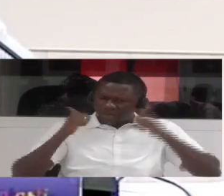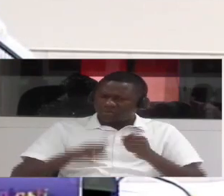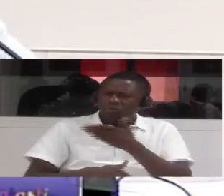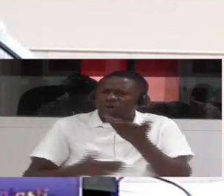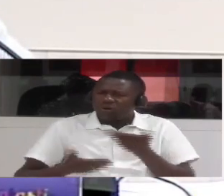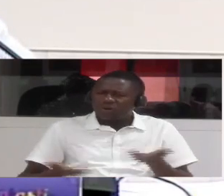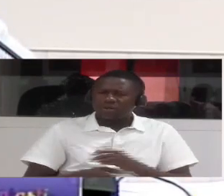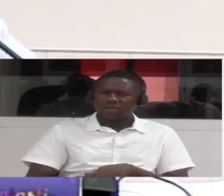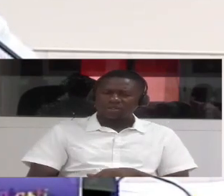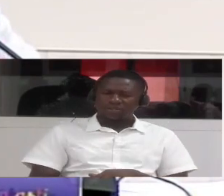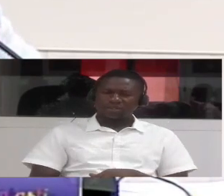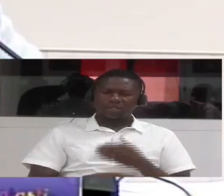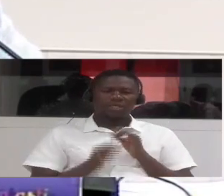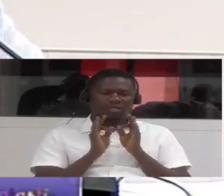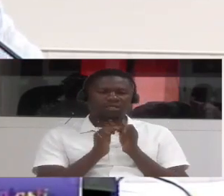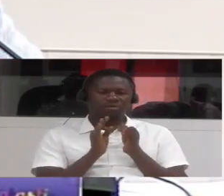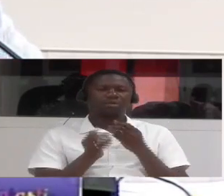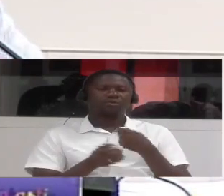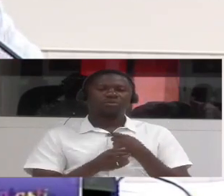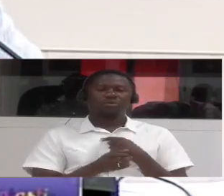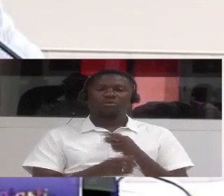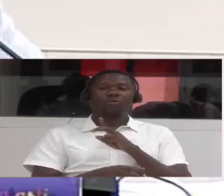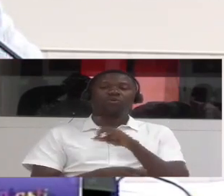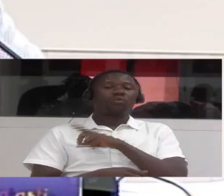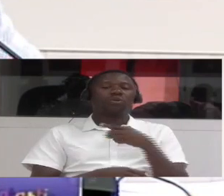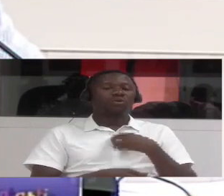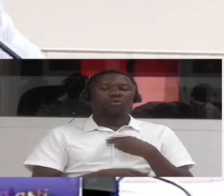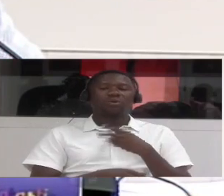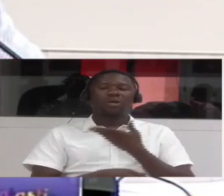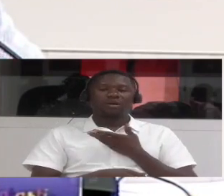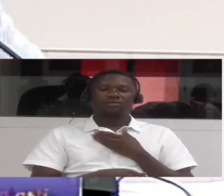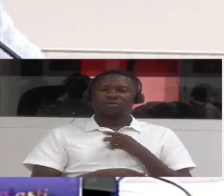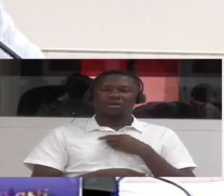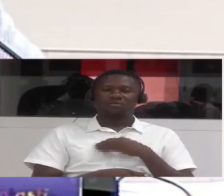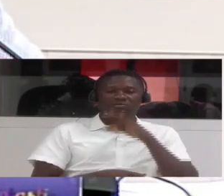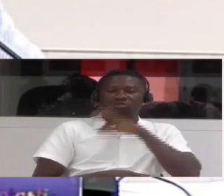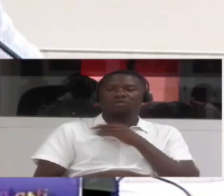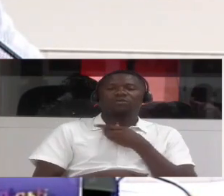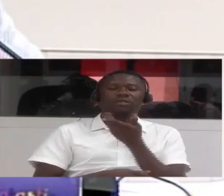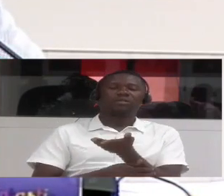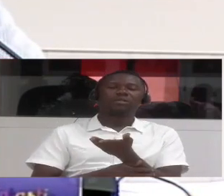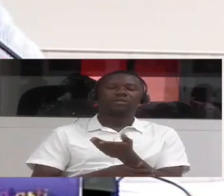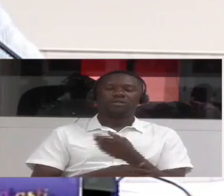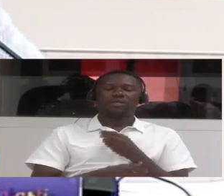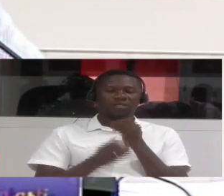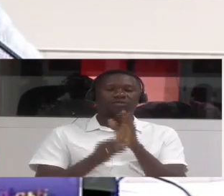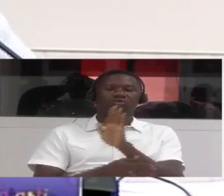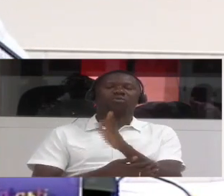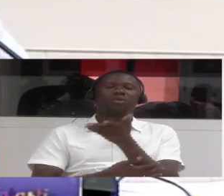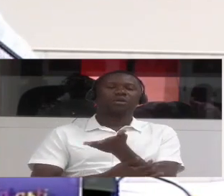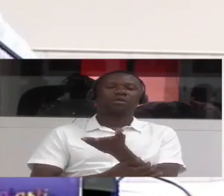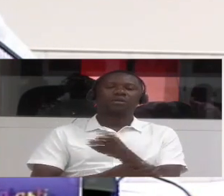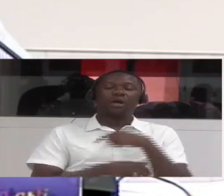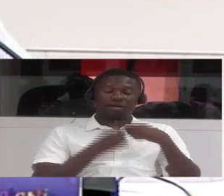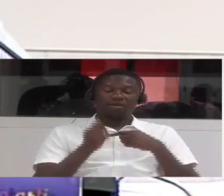very enigmatic way, we don't necessarily need to have credit for this. And then he stopped there. So it